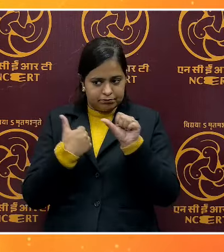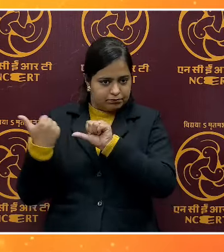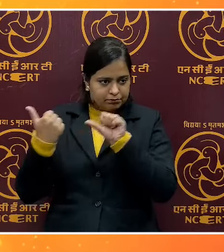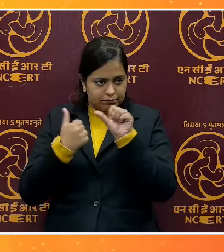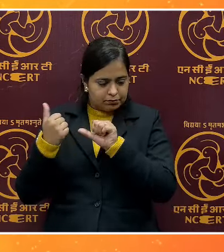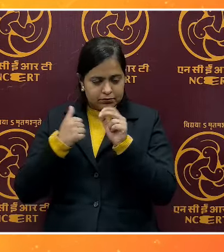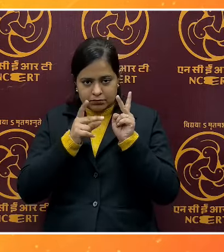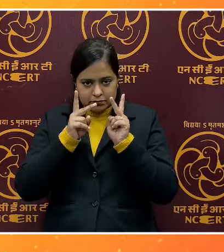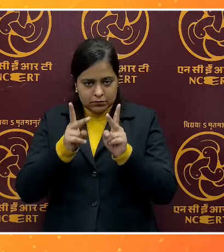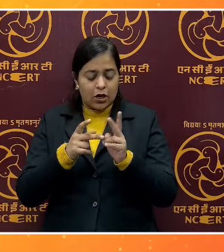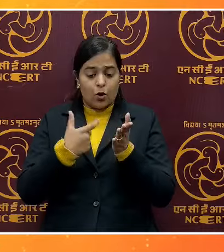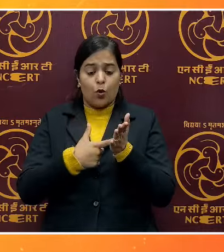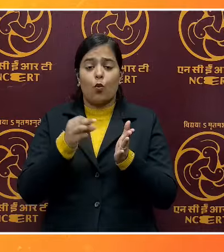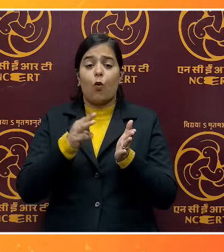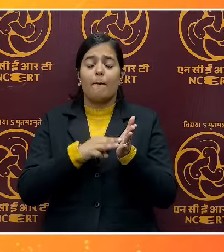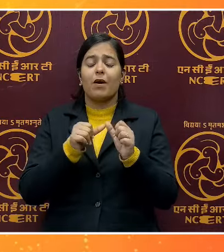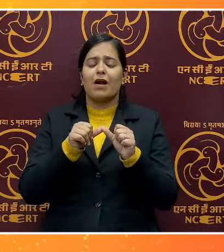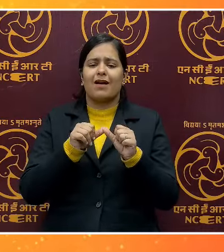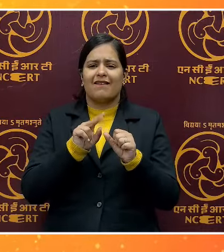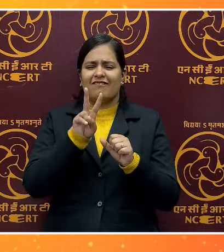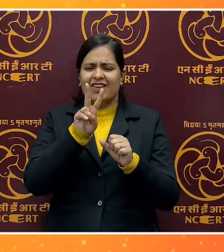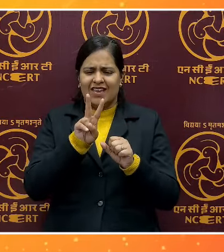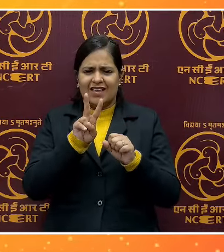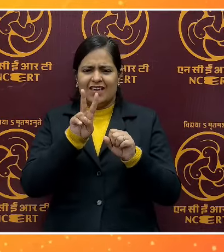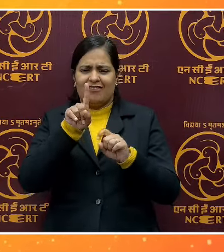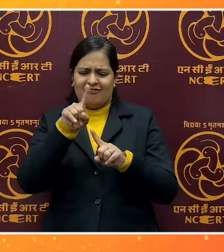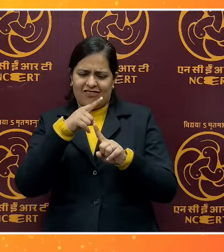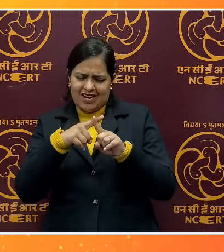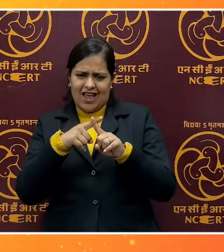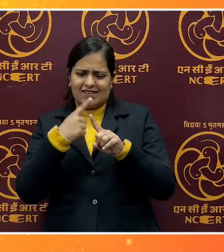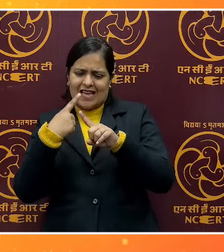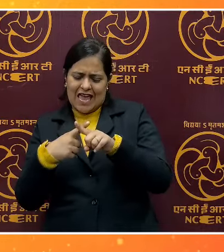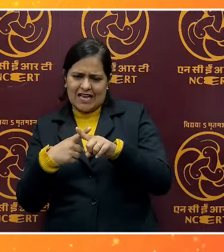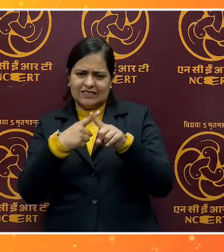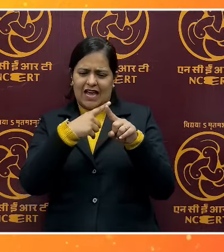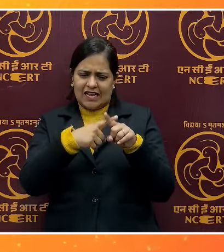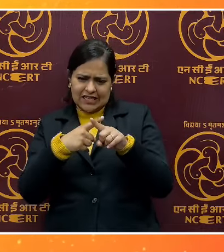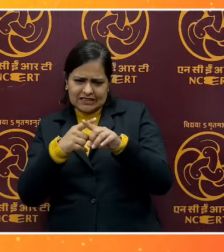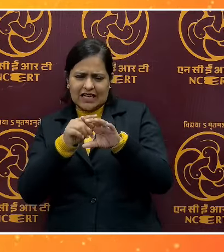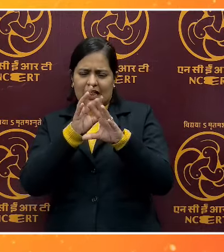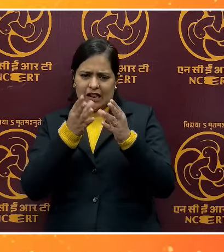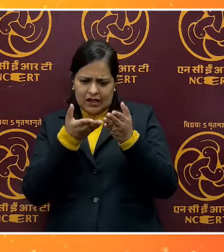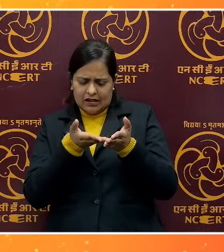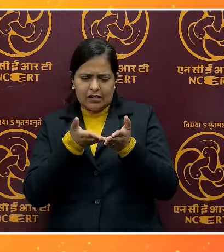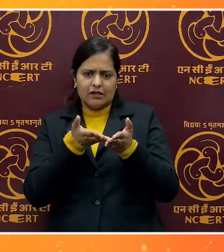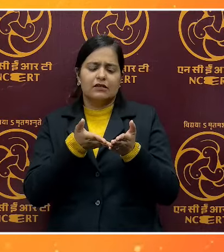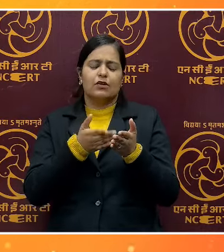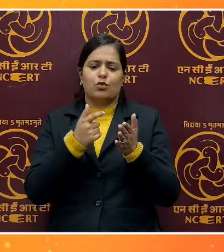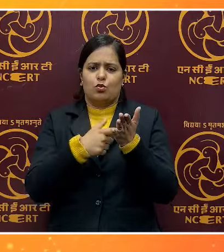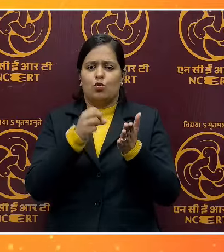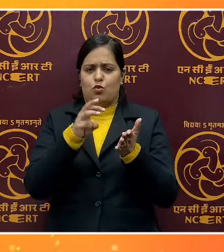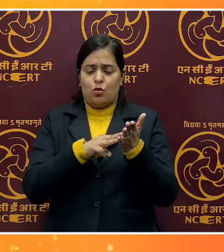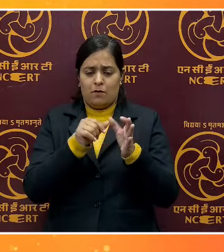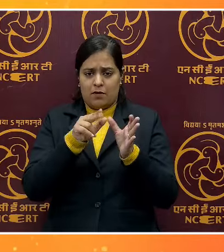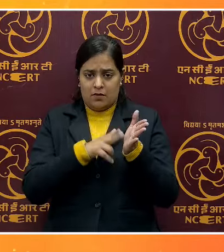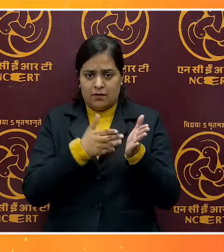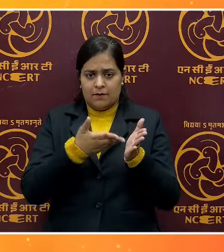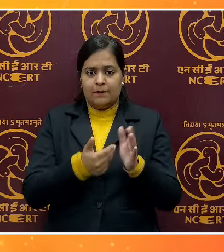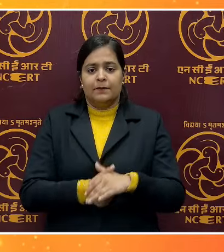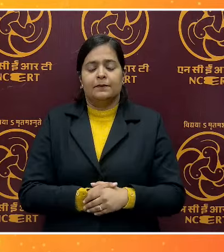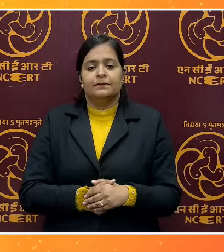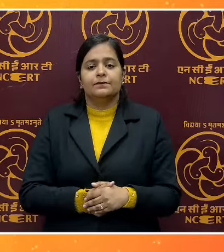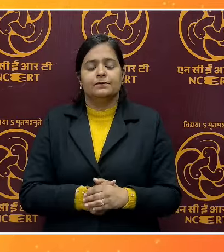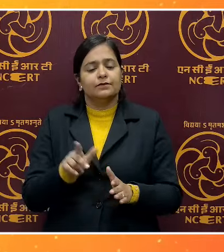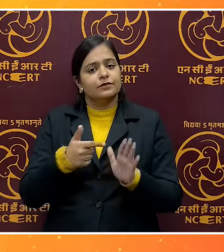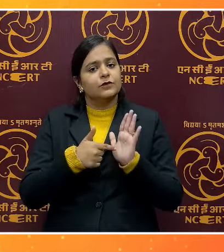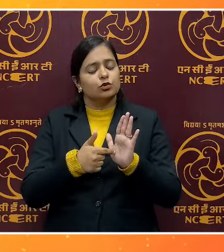Roman. Oxidation state of the metal in cation, anion or neutral coordination entity is indicated